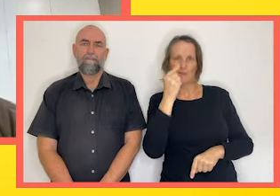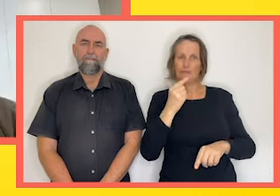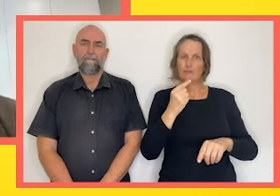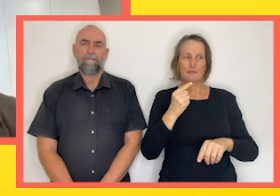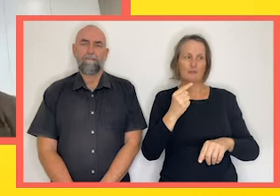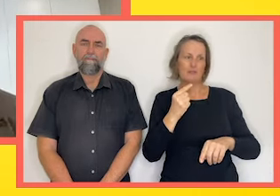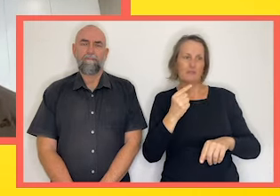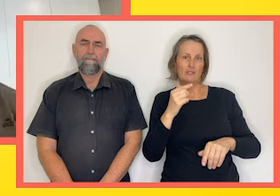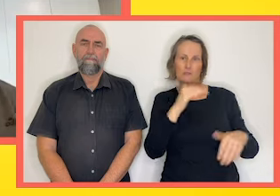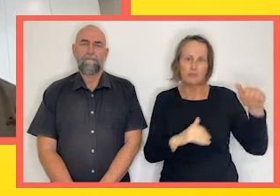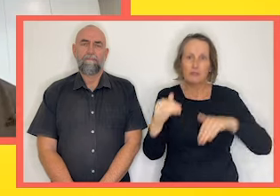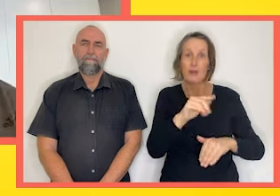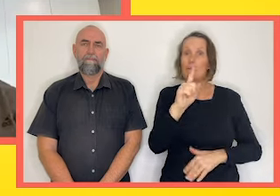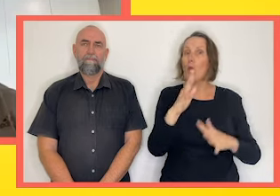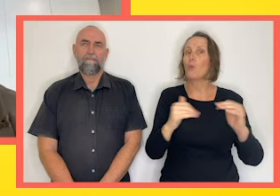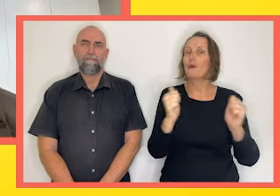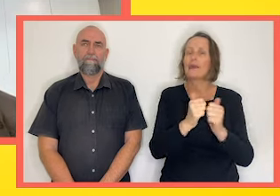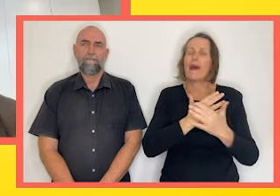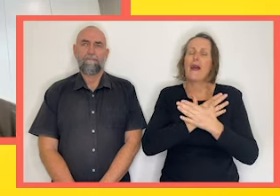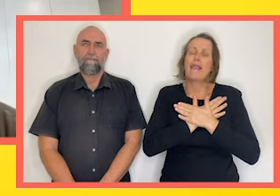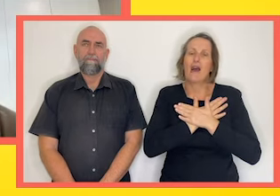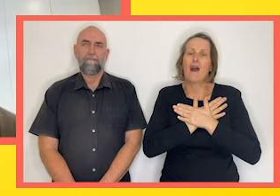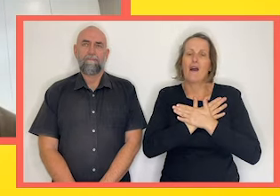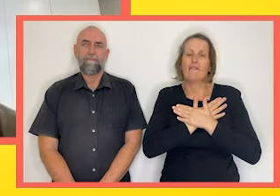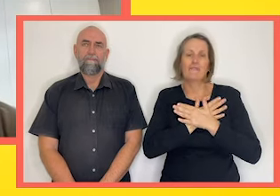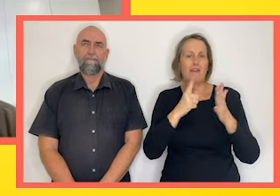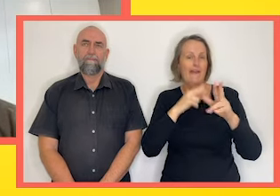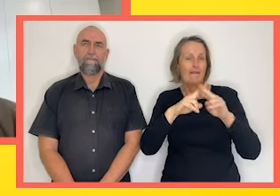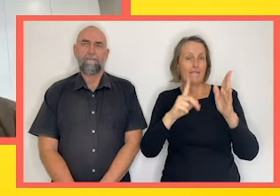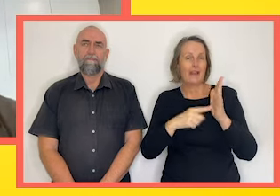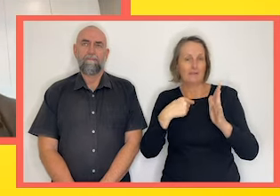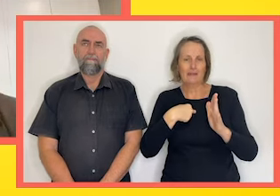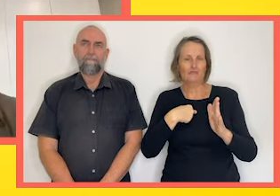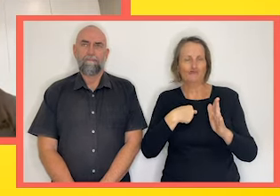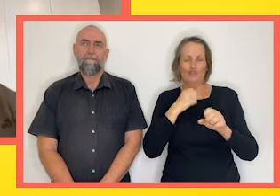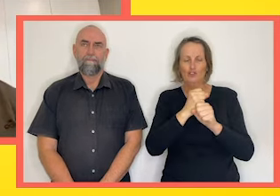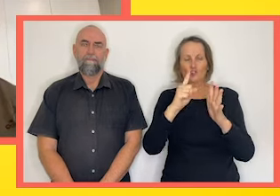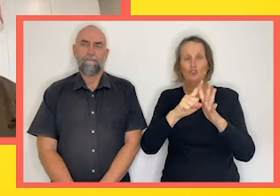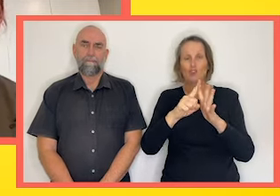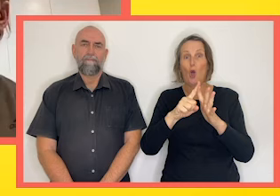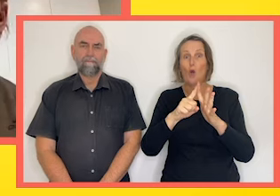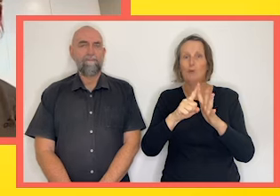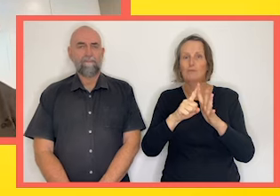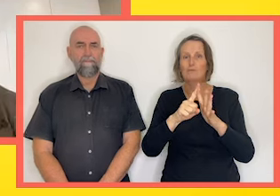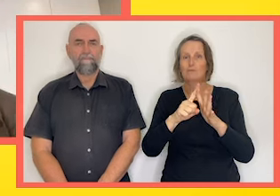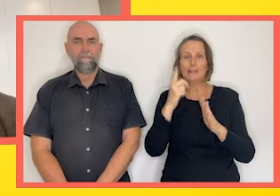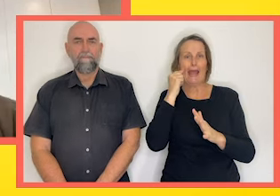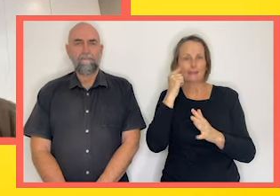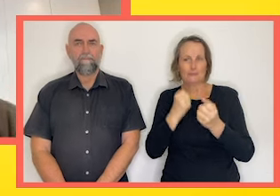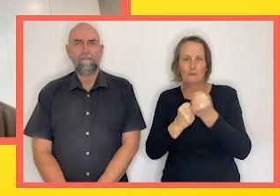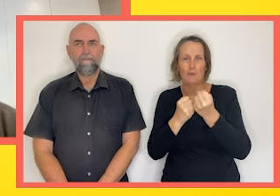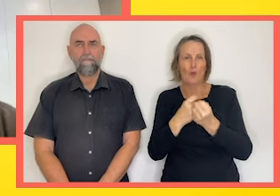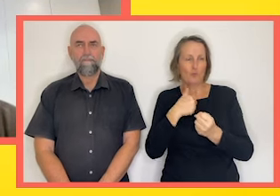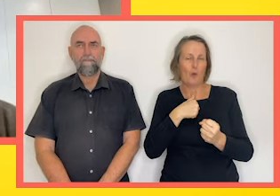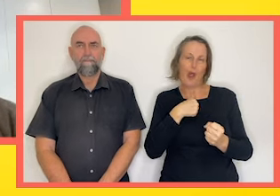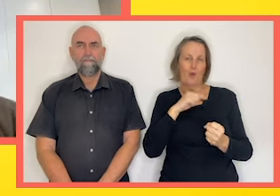going to the footy on the weekends. I'm a die-hard Geelong Cats supporter. So it's always nice to sort of go down to the MCG, catch the Metro train line,